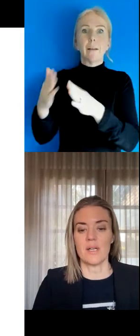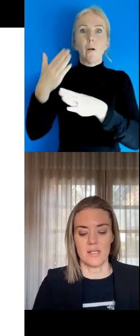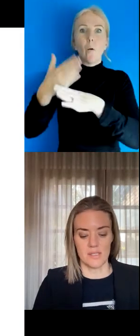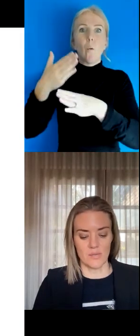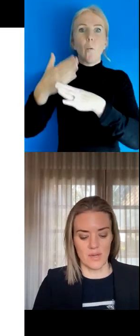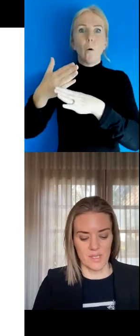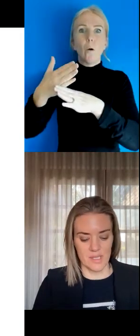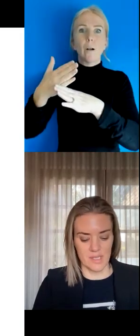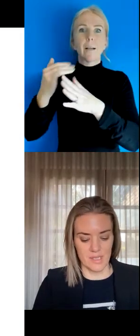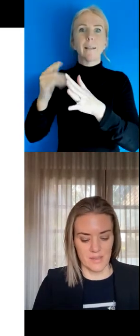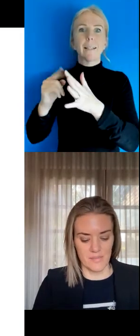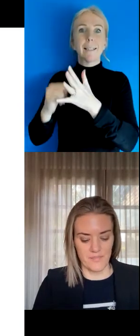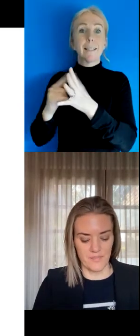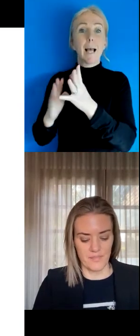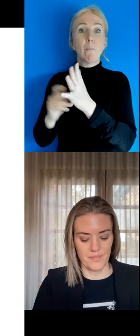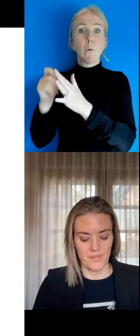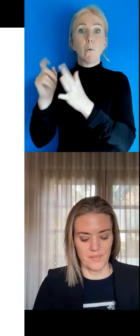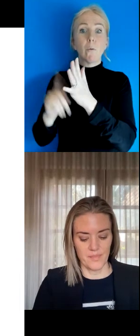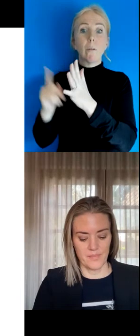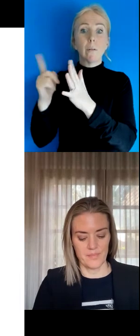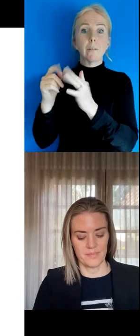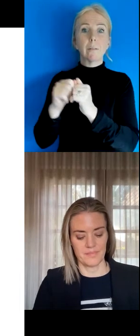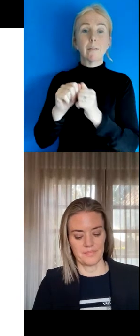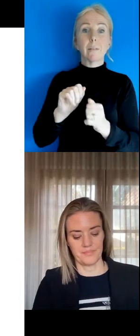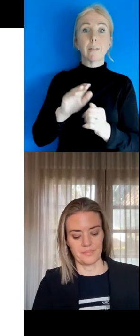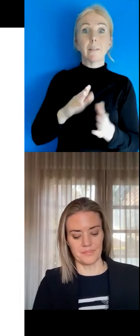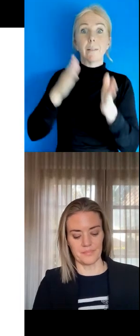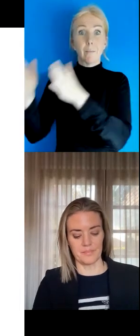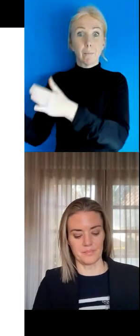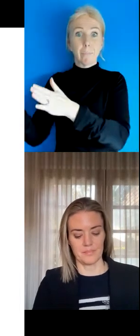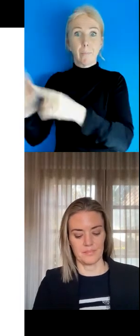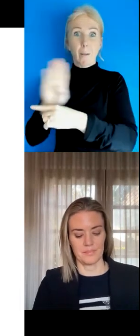5th is the references.